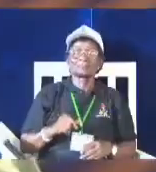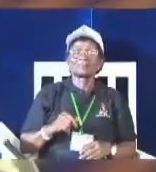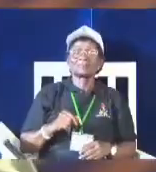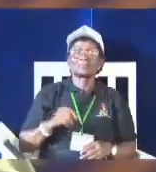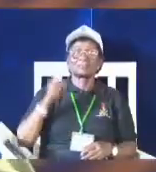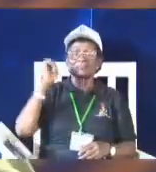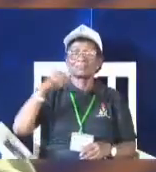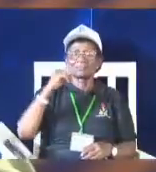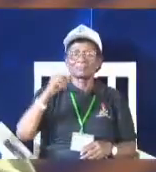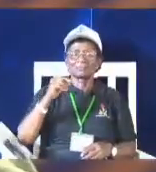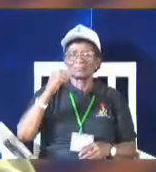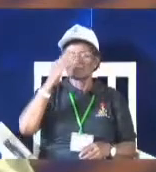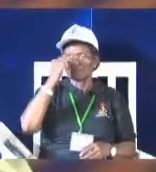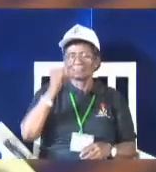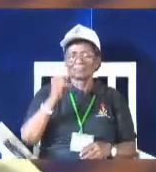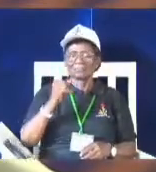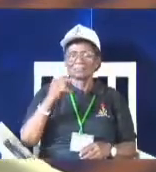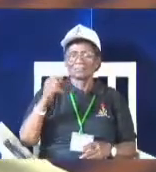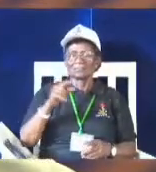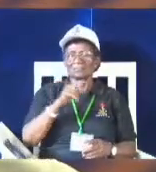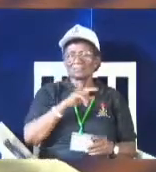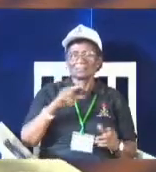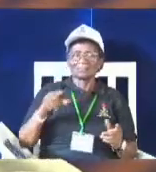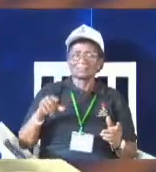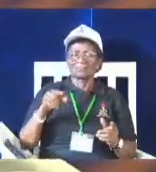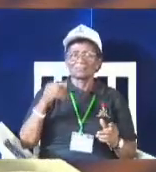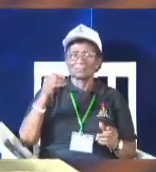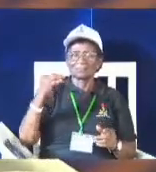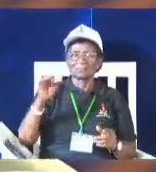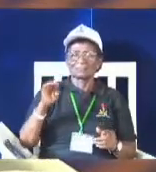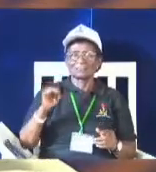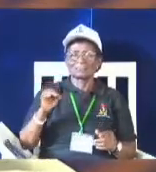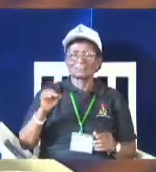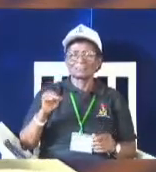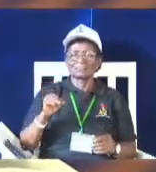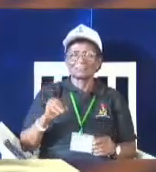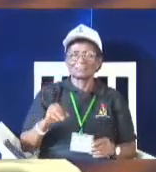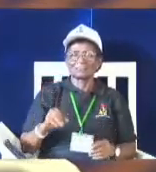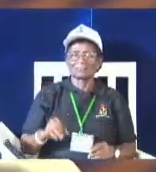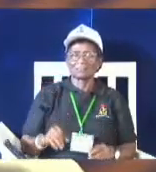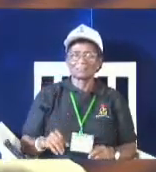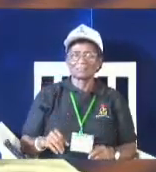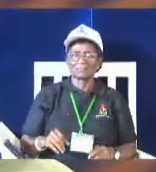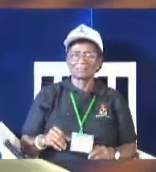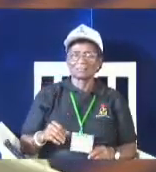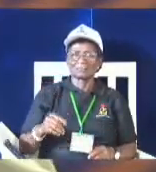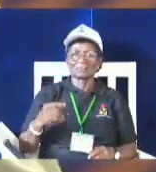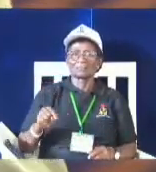They said, why not? He said, the God of Oribo Lucy will kill me.